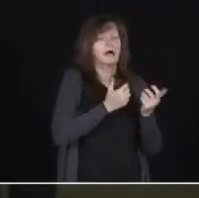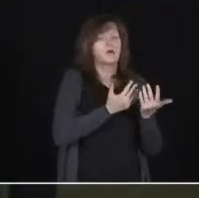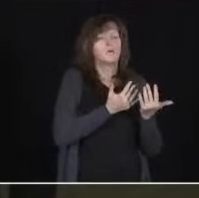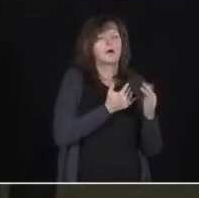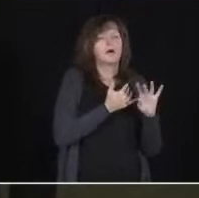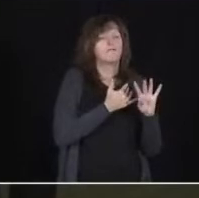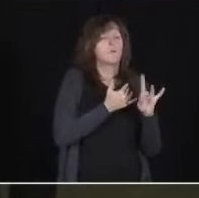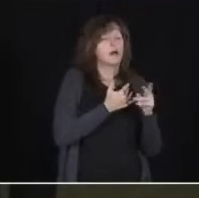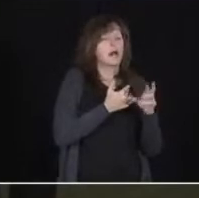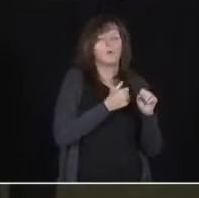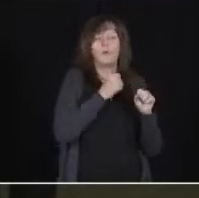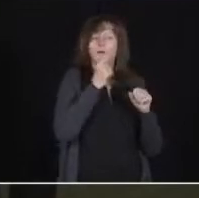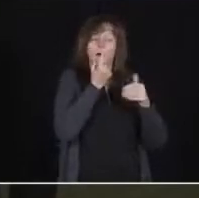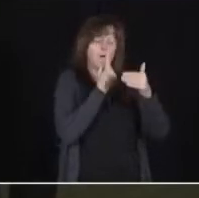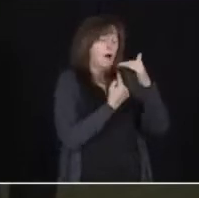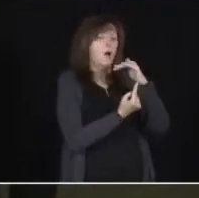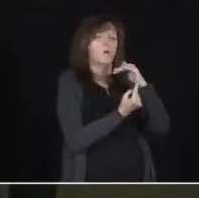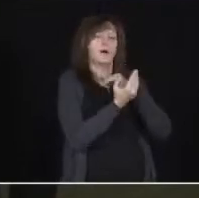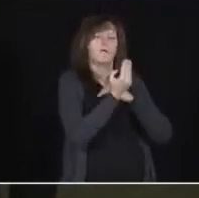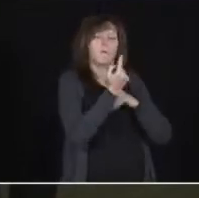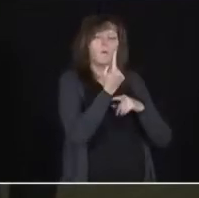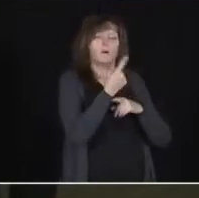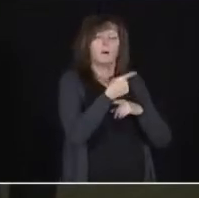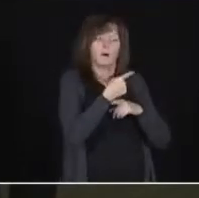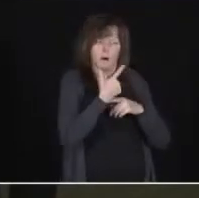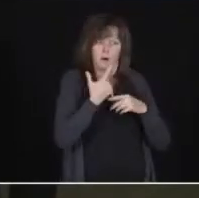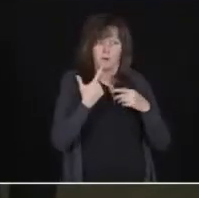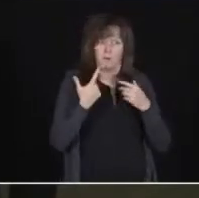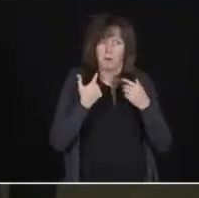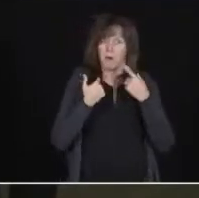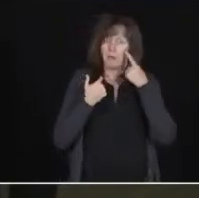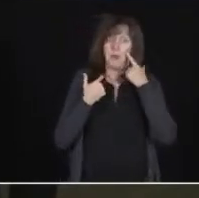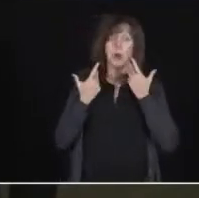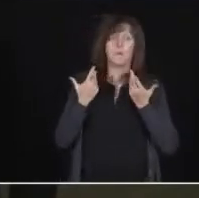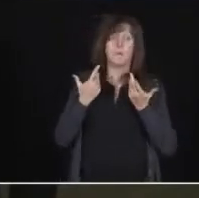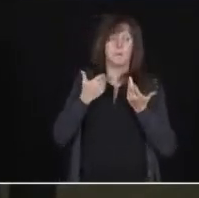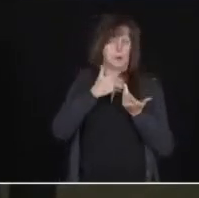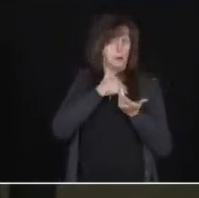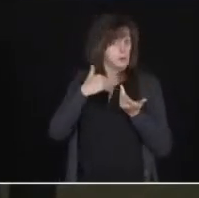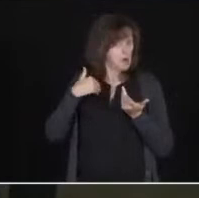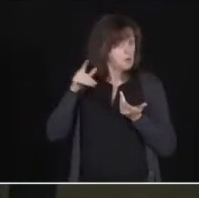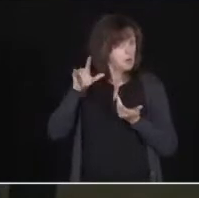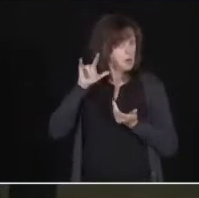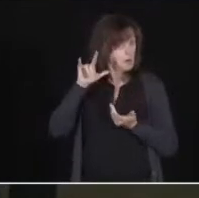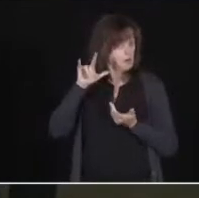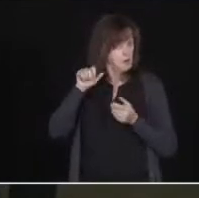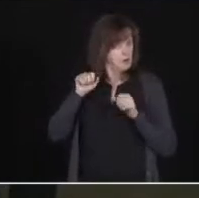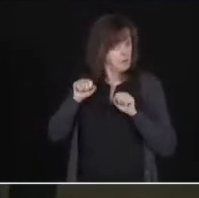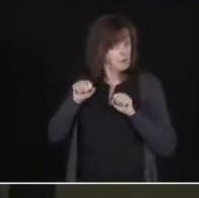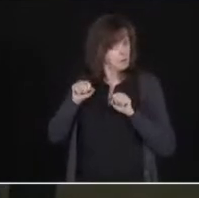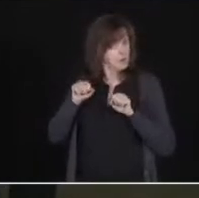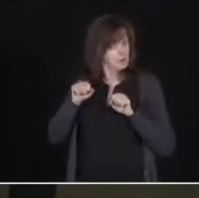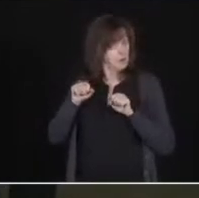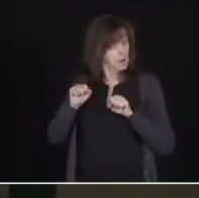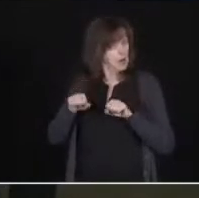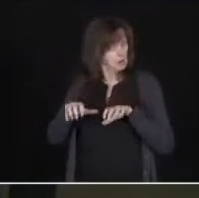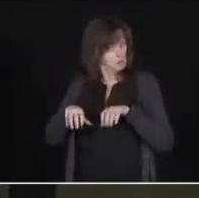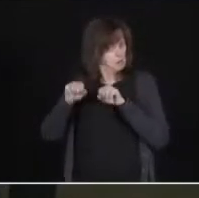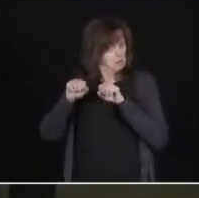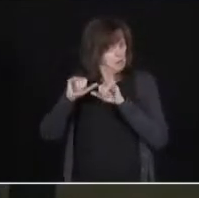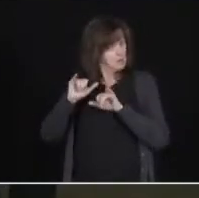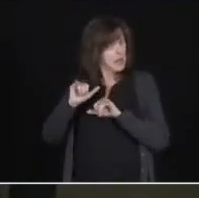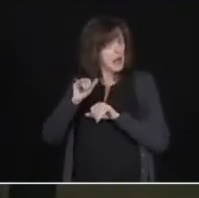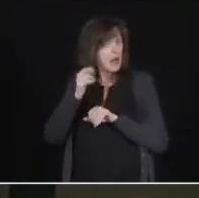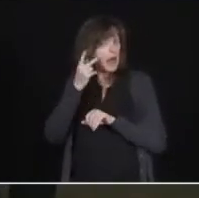was considered to host the pilot project too, so we wanted your thoughts on the project, and at any point were you presented with